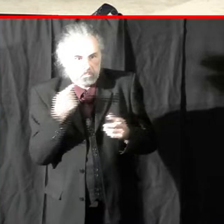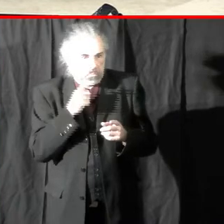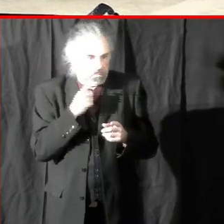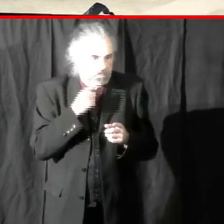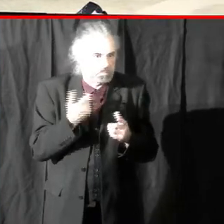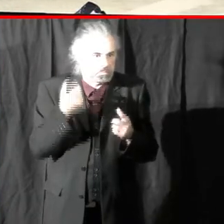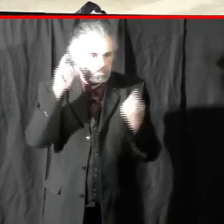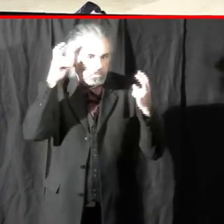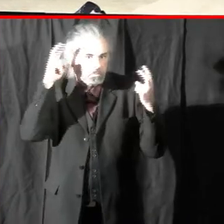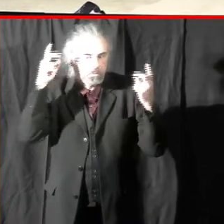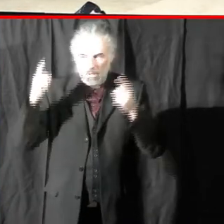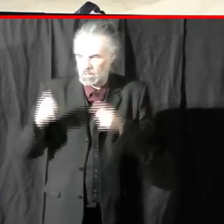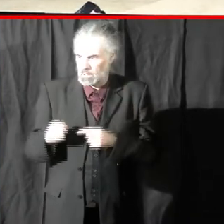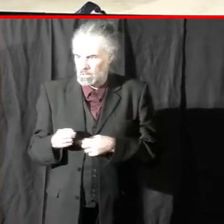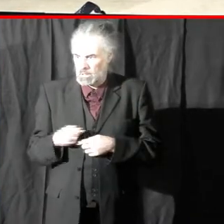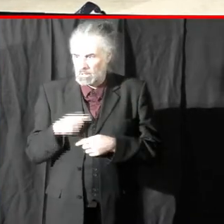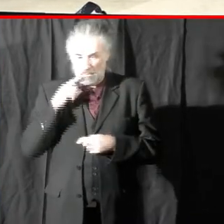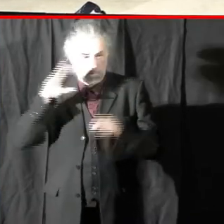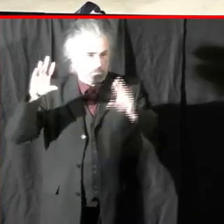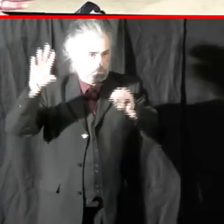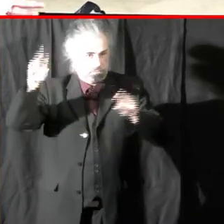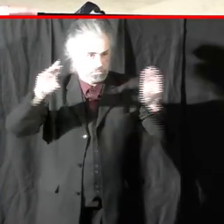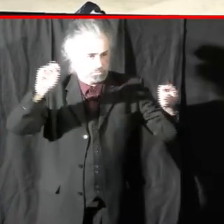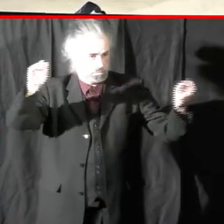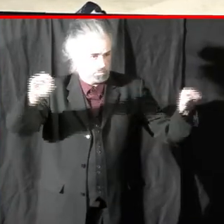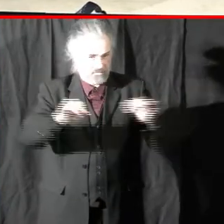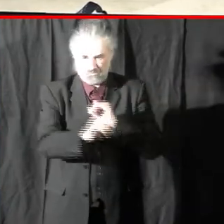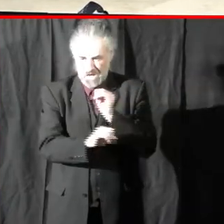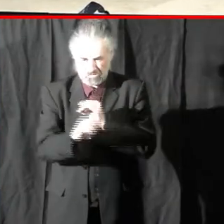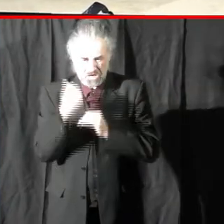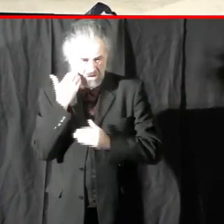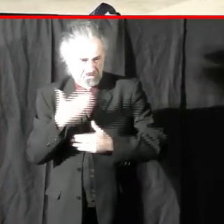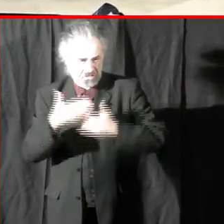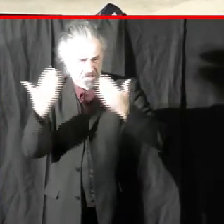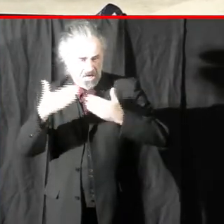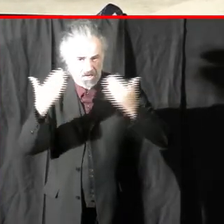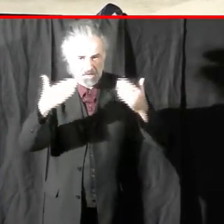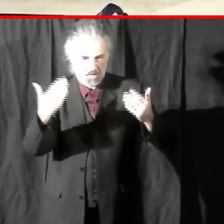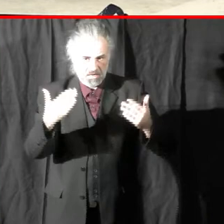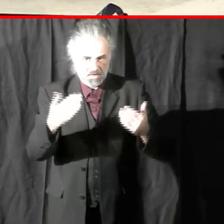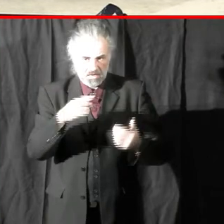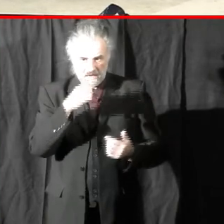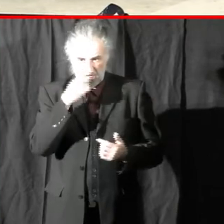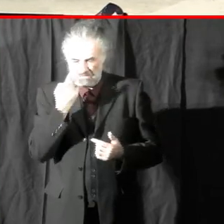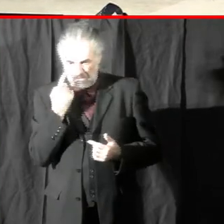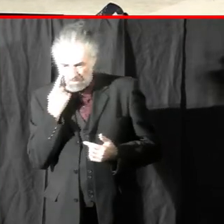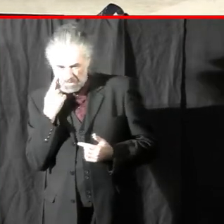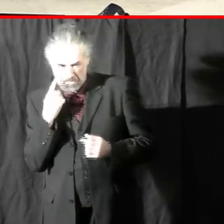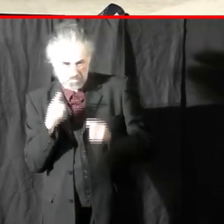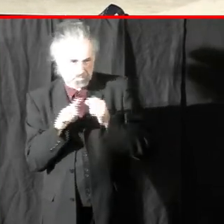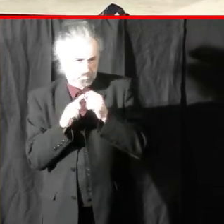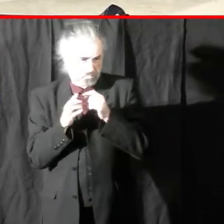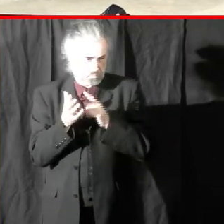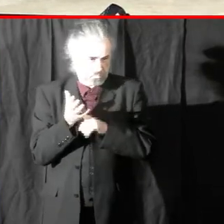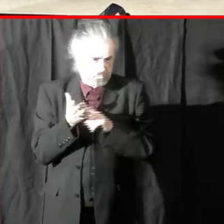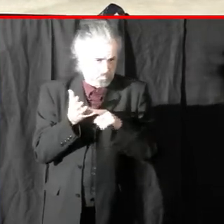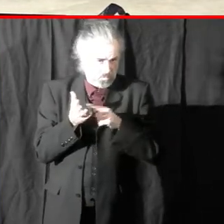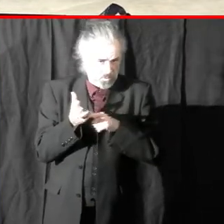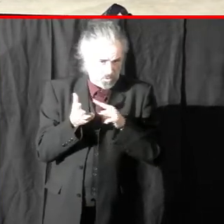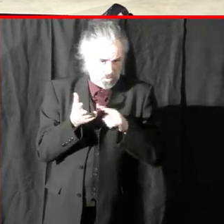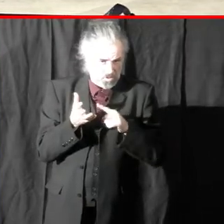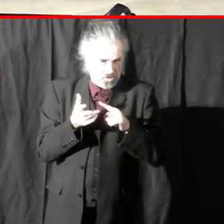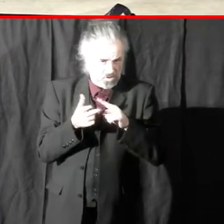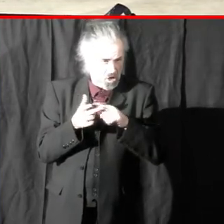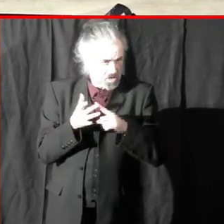That we'd be stopping the plant every day for those kind of things. You can't just go checking for plutonium because somebody thinks it might be